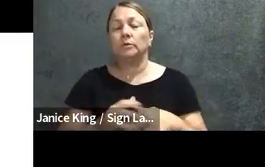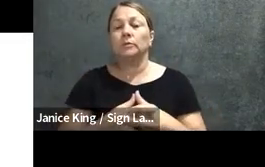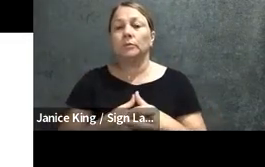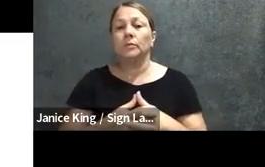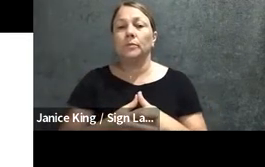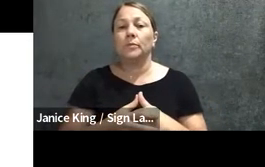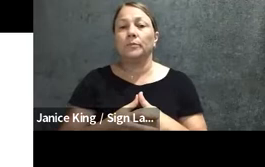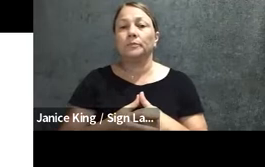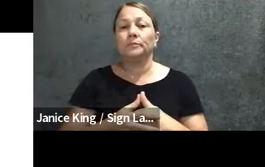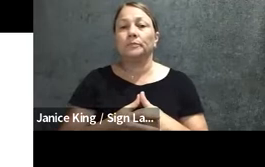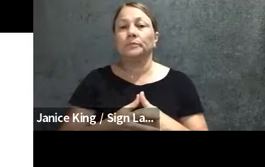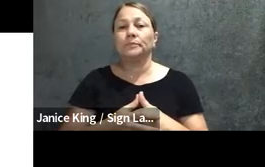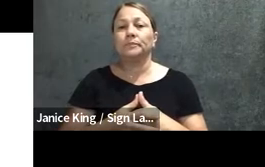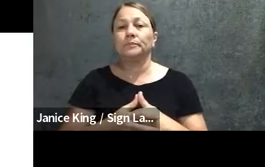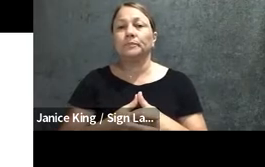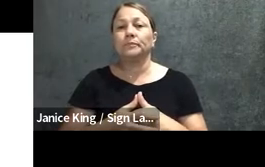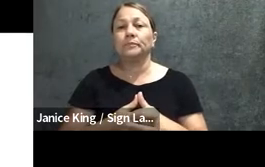Next.